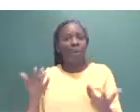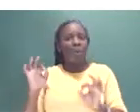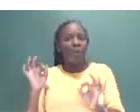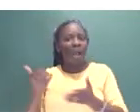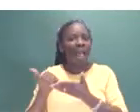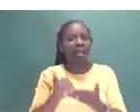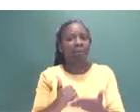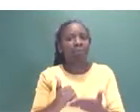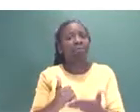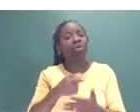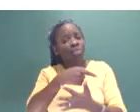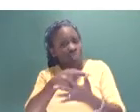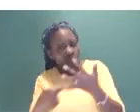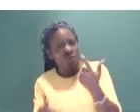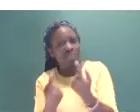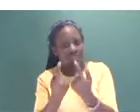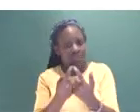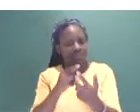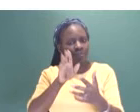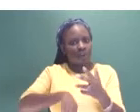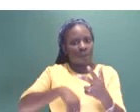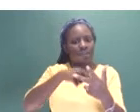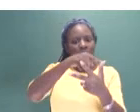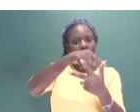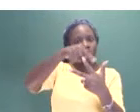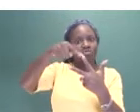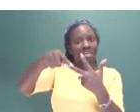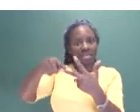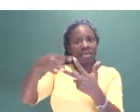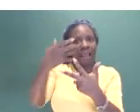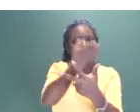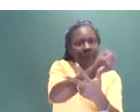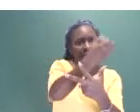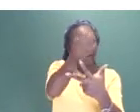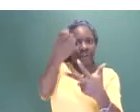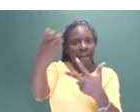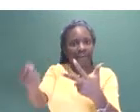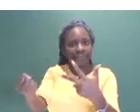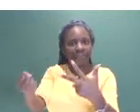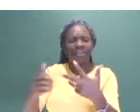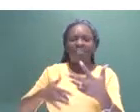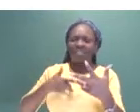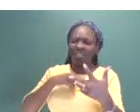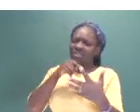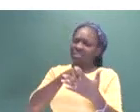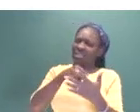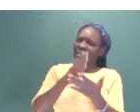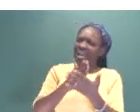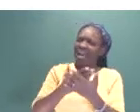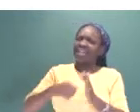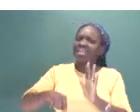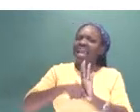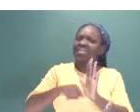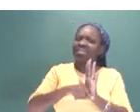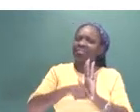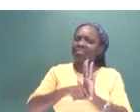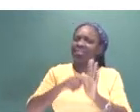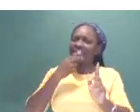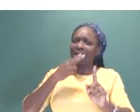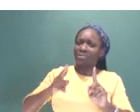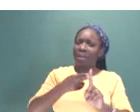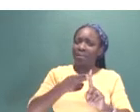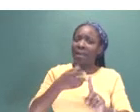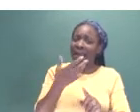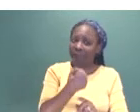those kind of things came across in all 3 studies. So there seemed to be a sort of endemic level of negative stereotyping that we know happens for